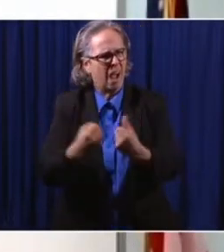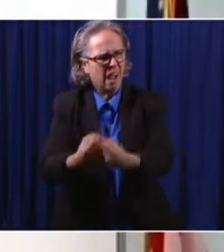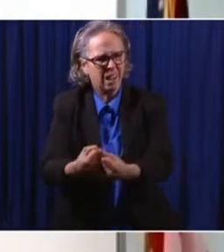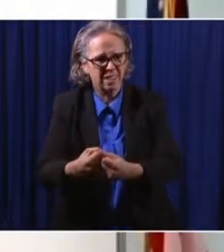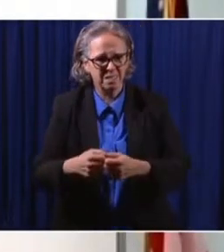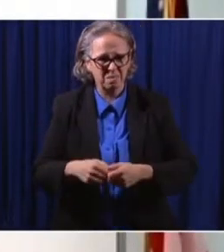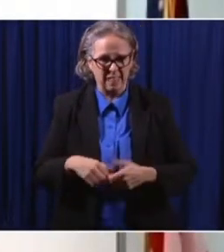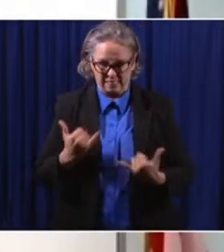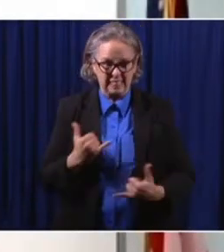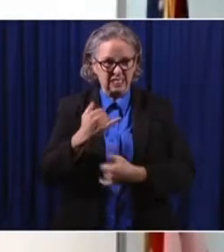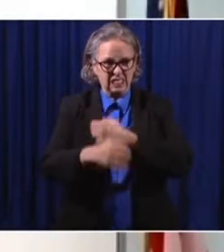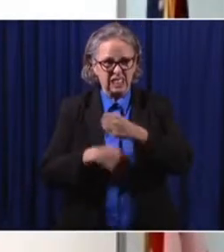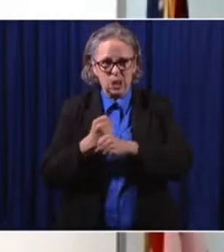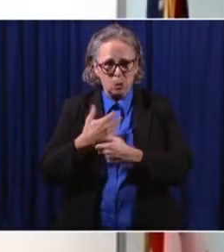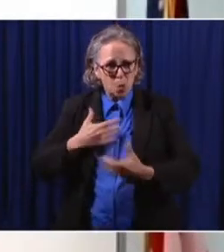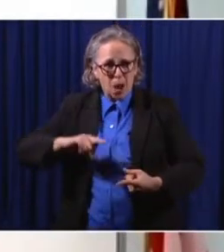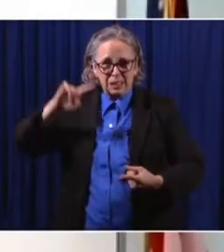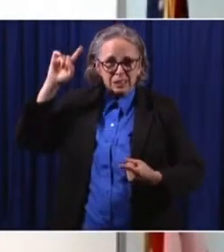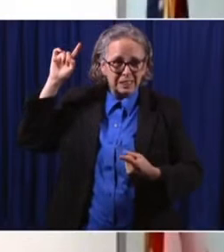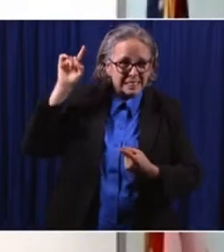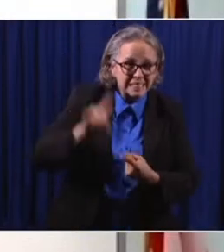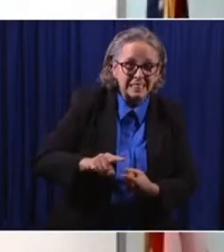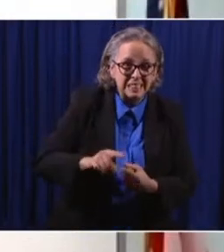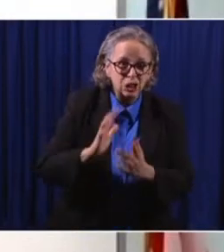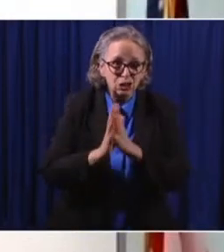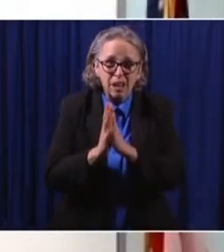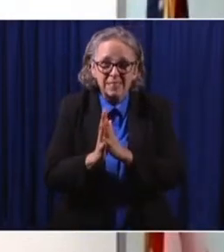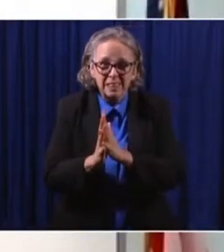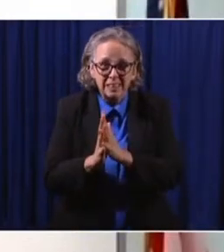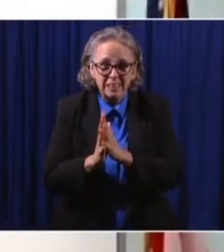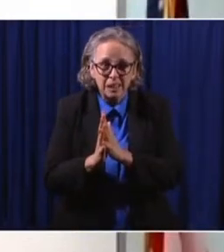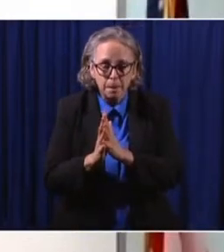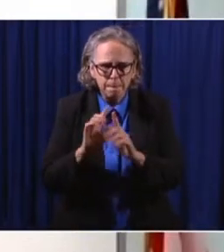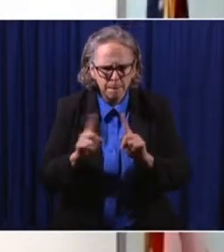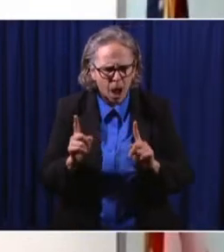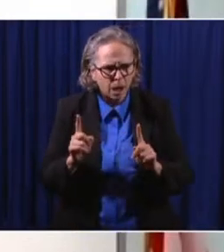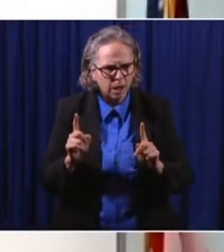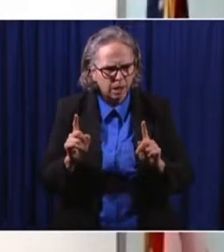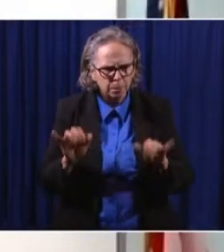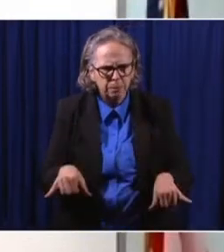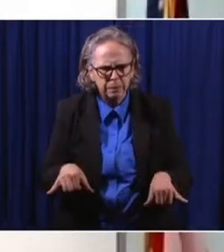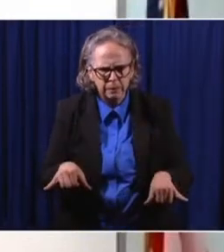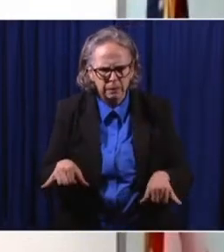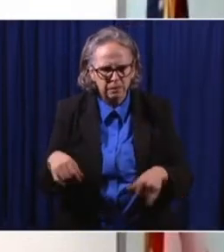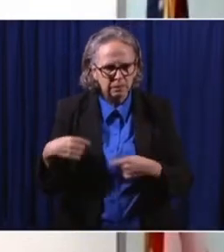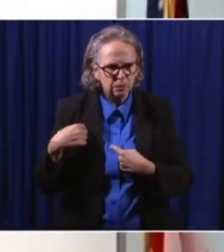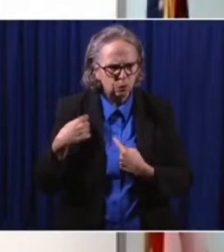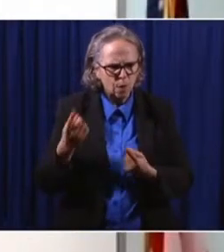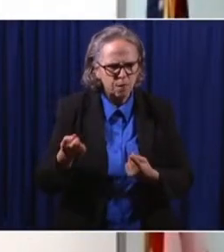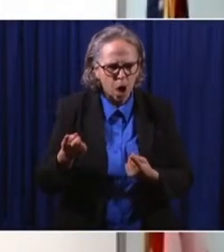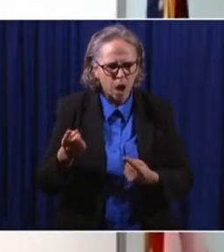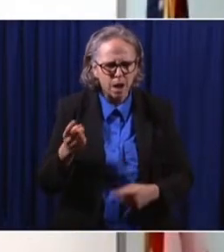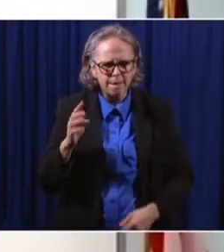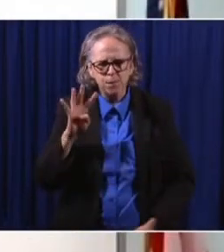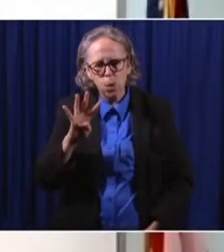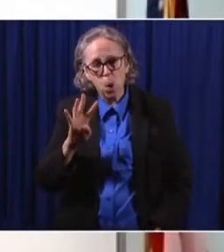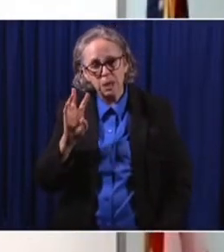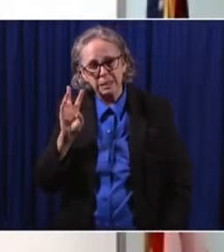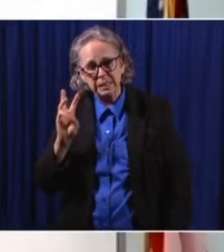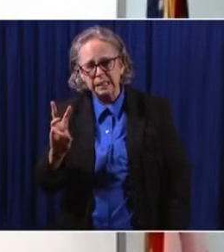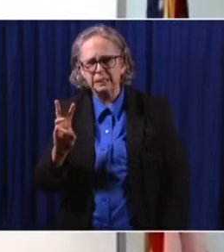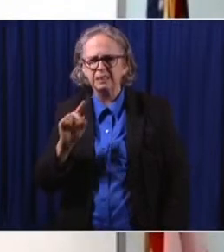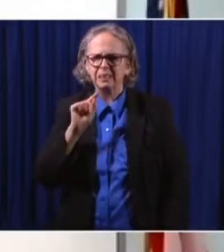a far lower traffic volumes, as you mentioned, we have seen 46 serious